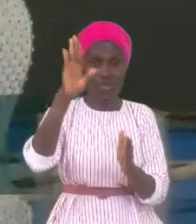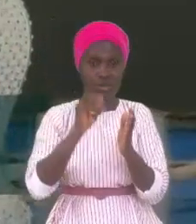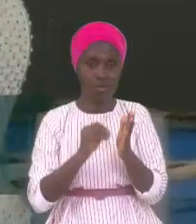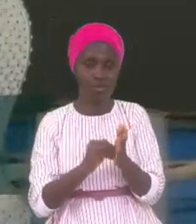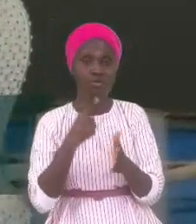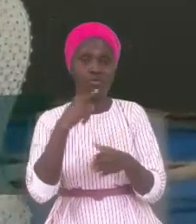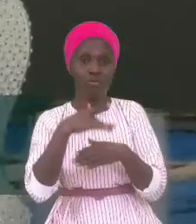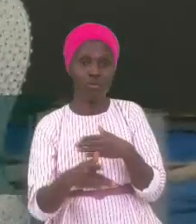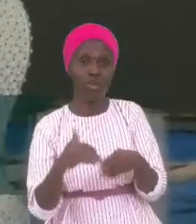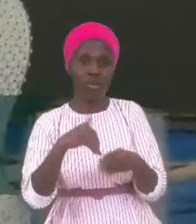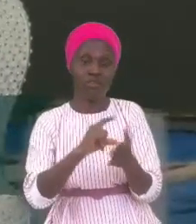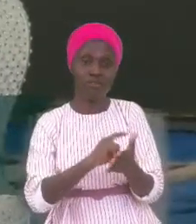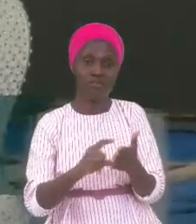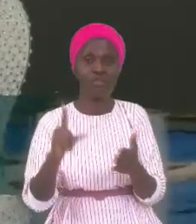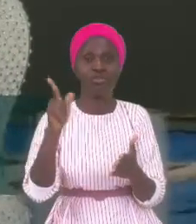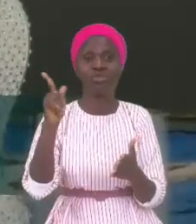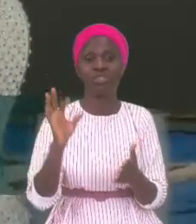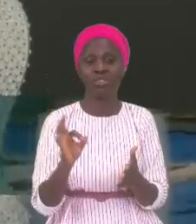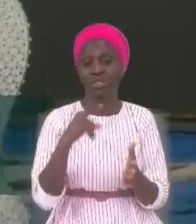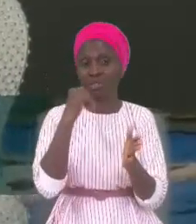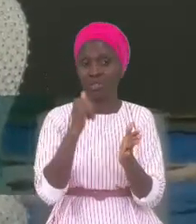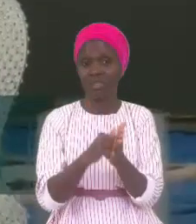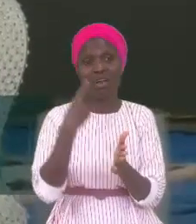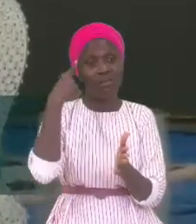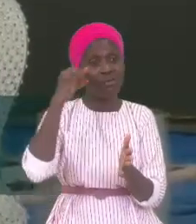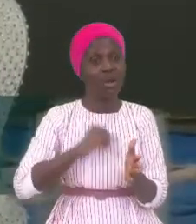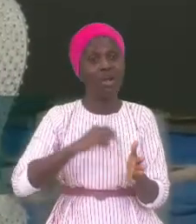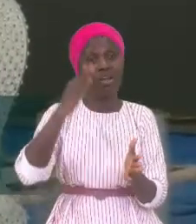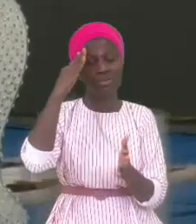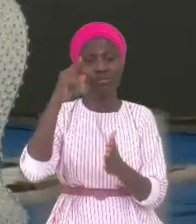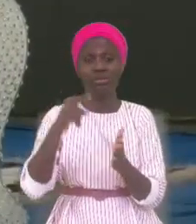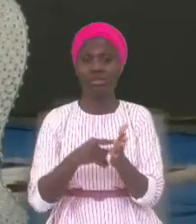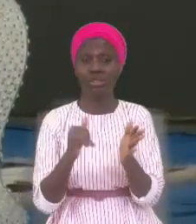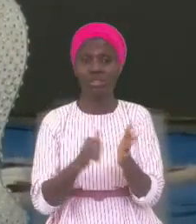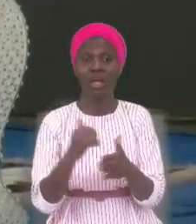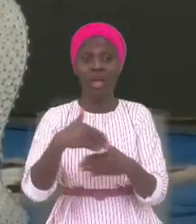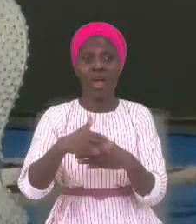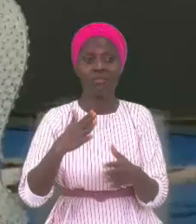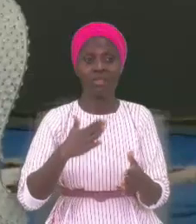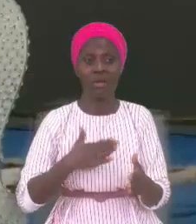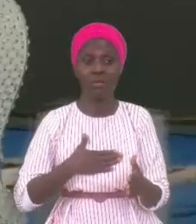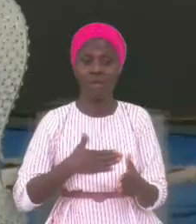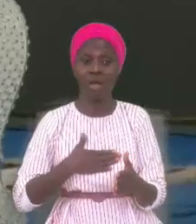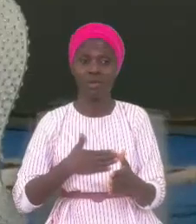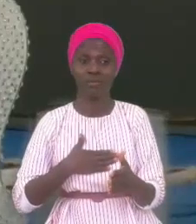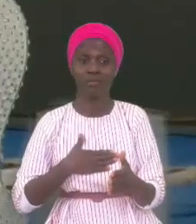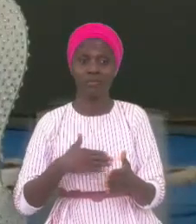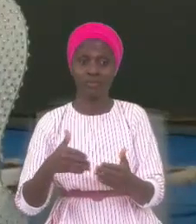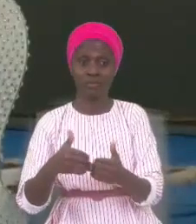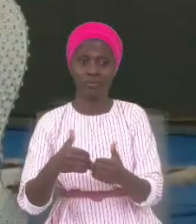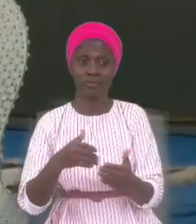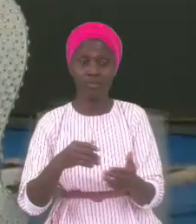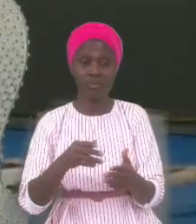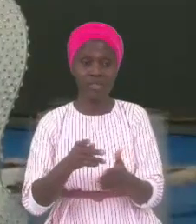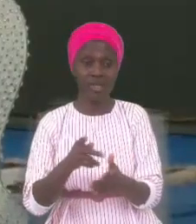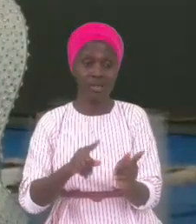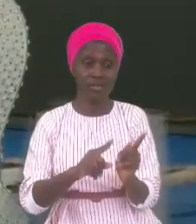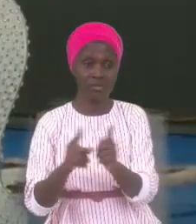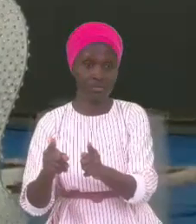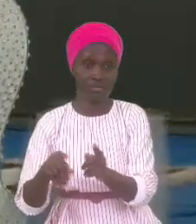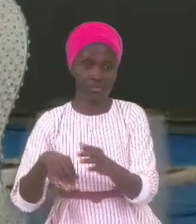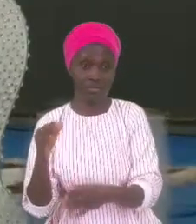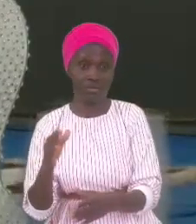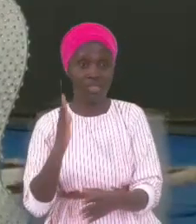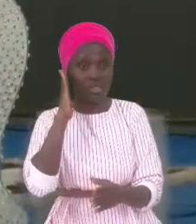verse 29 says, for I know this, that after my departing, my departure shall grievous wolves enter in among